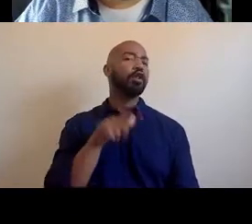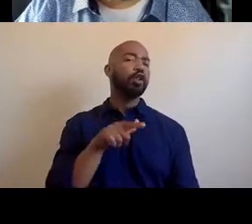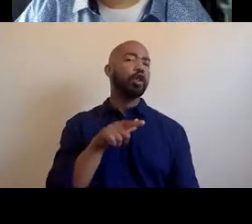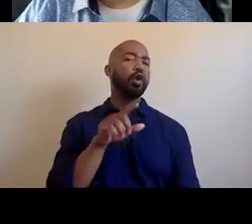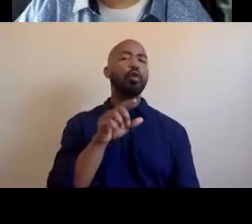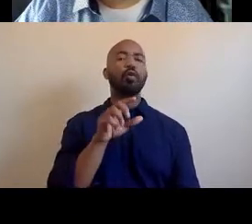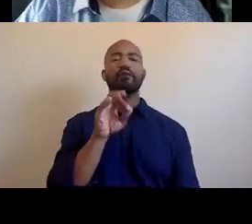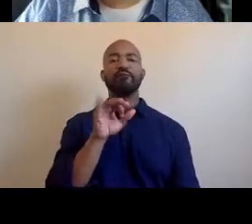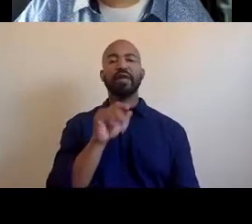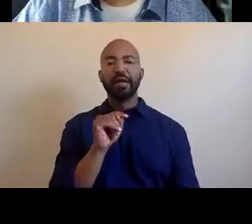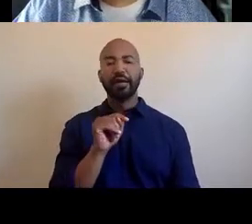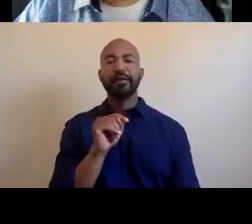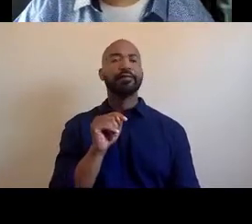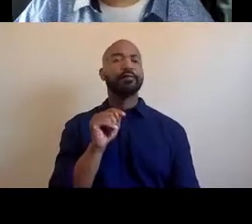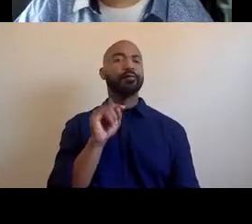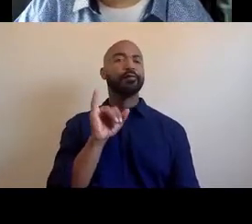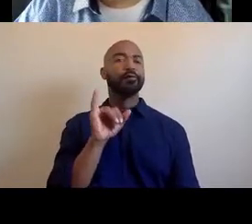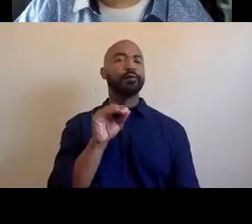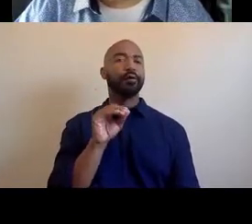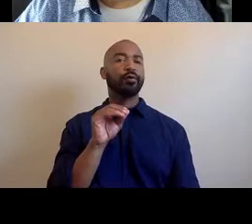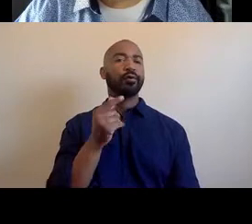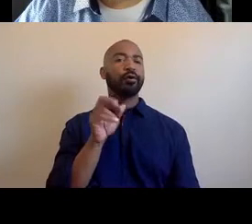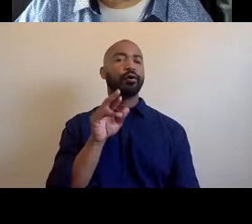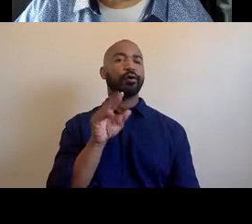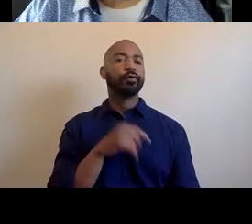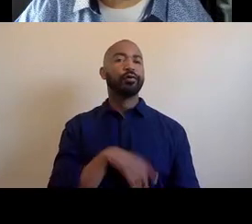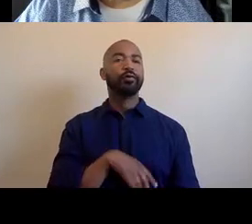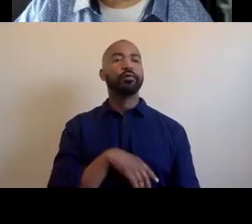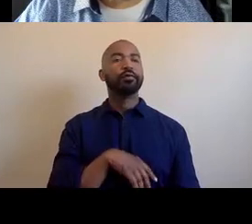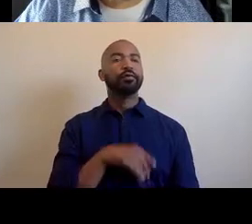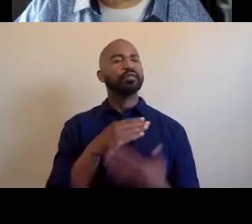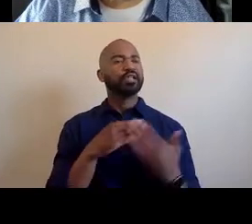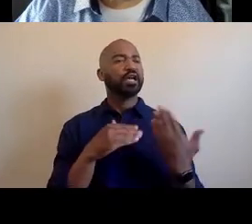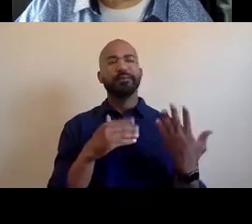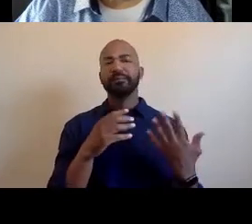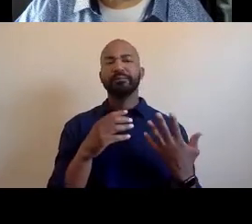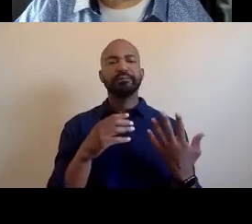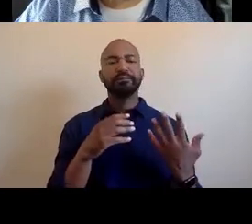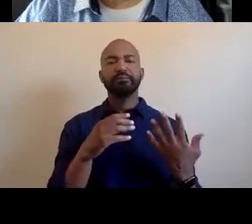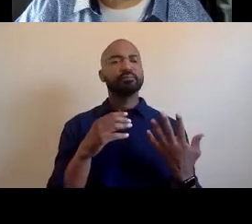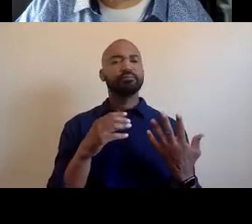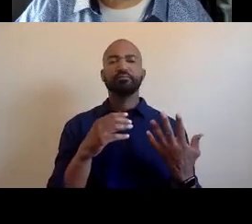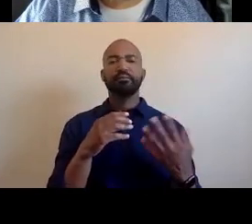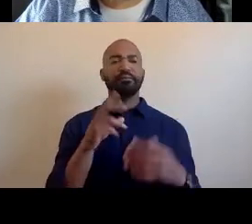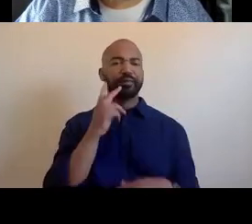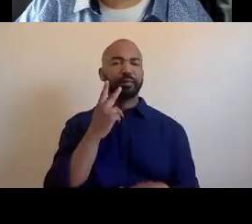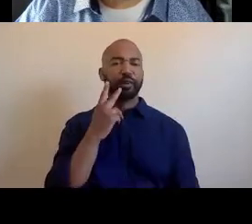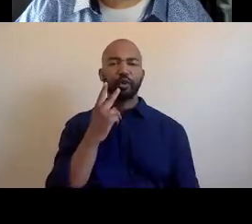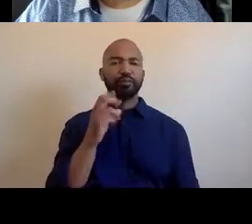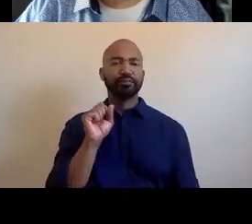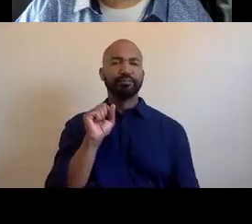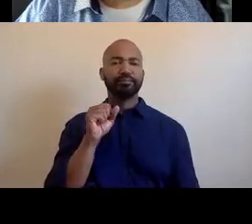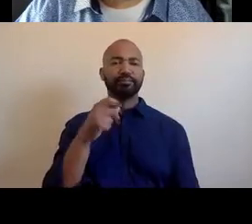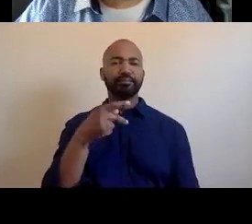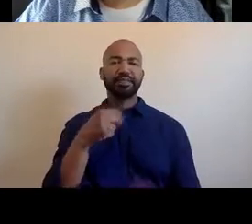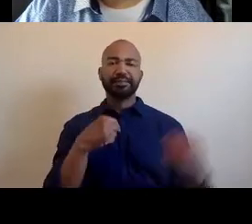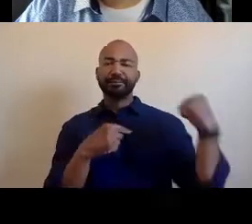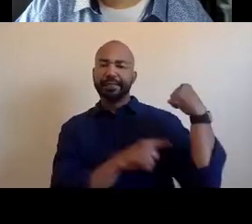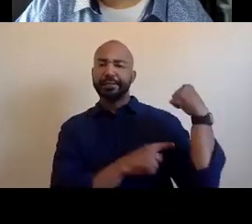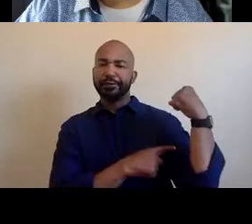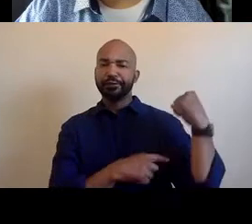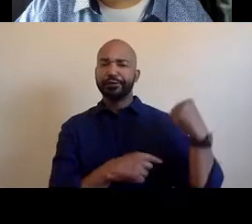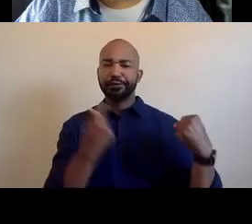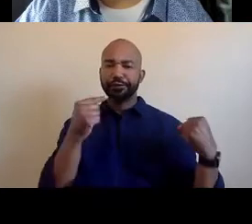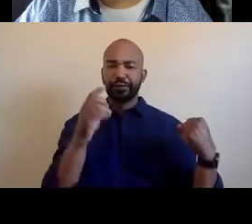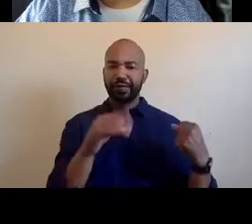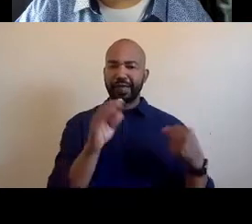throw some spinach in there, it won't hurt. I think that's fine. I really do. I think that it's the hard thing is when it's a commercialized product